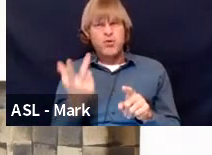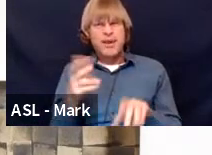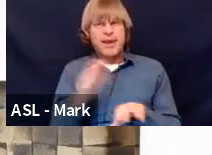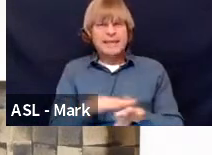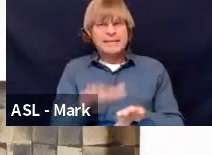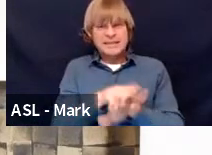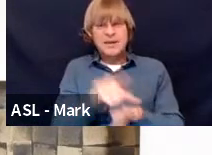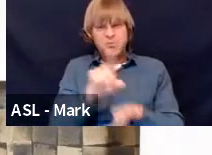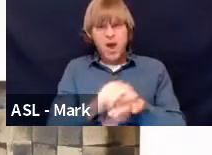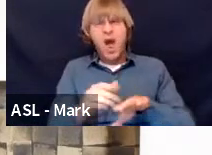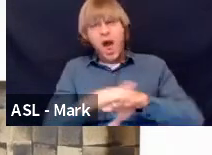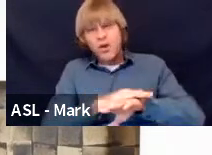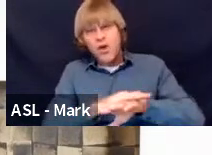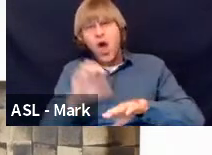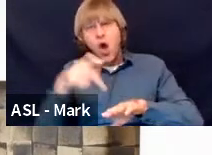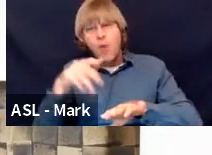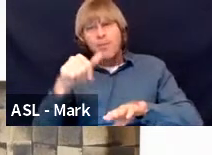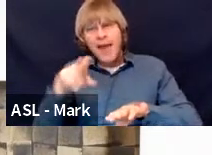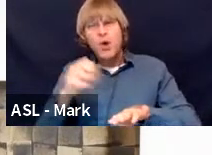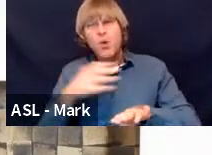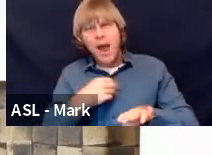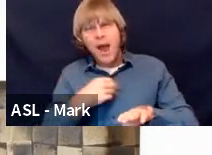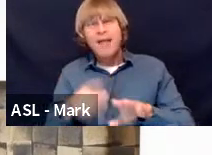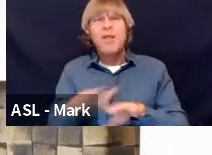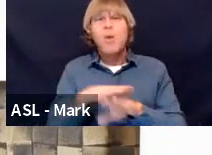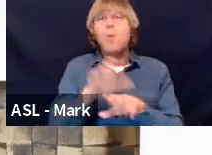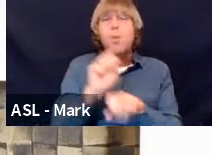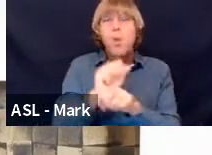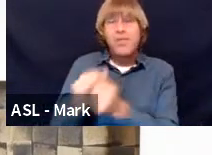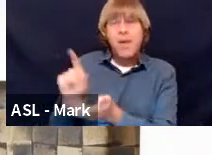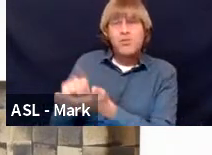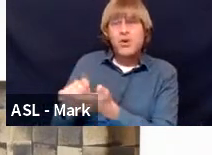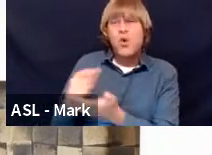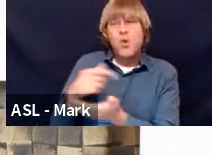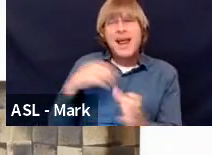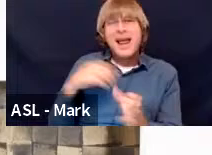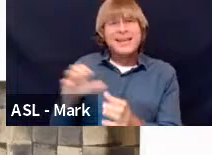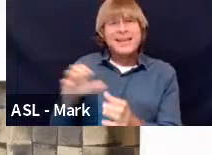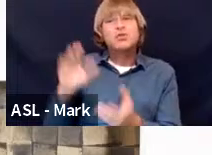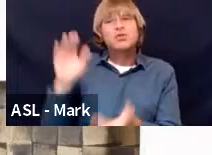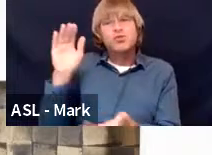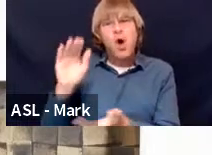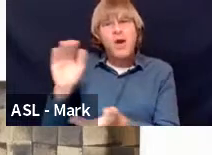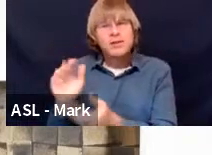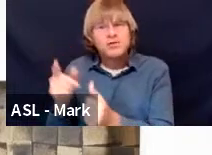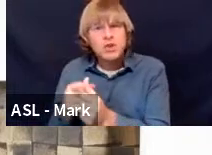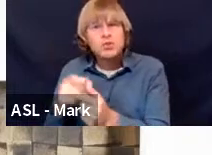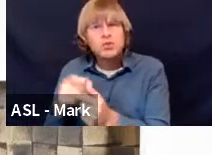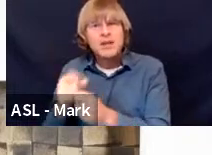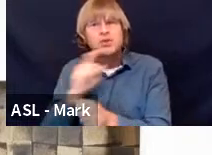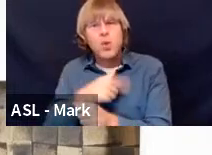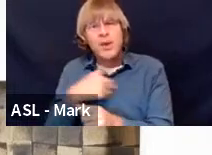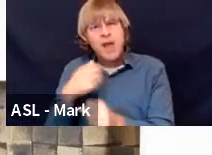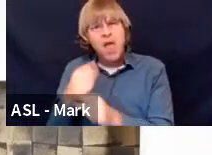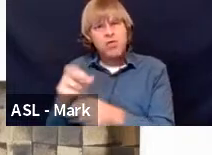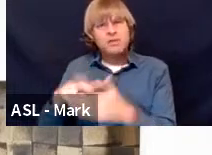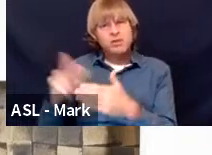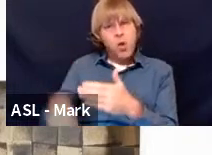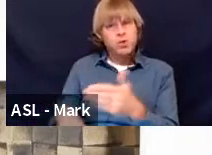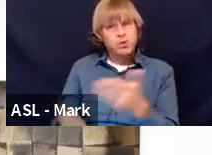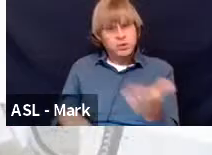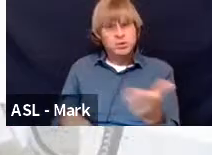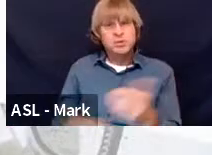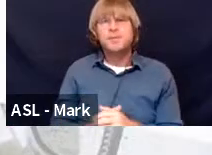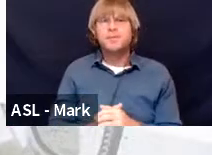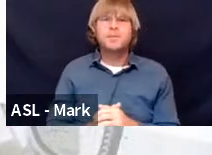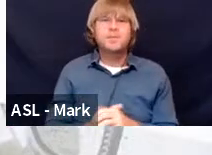an underlayer of opaque white. Again, in working with the printer, we actually did drawdowns first to ensure that we were getting the results we wanted with